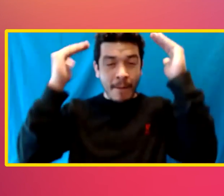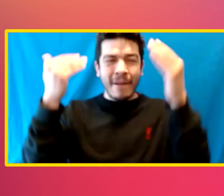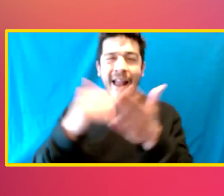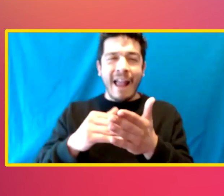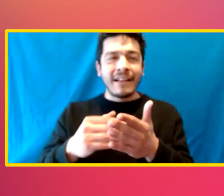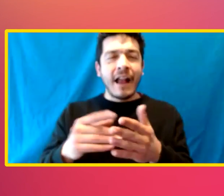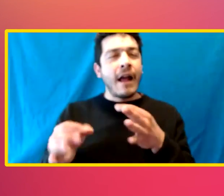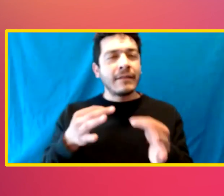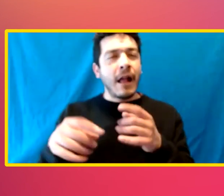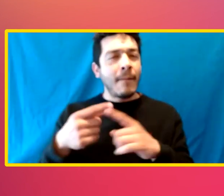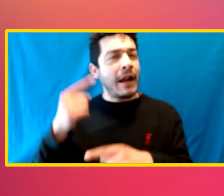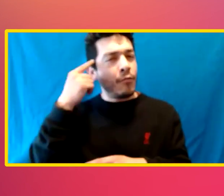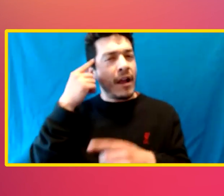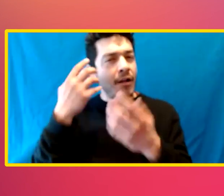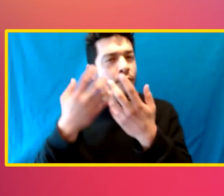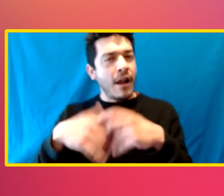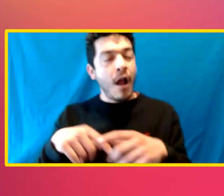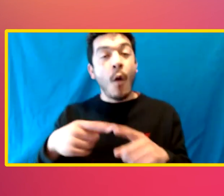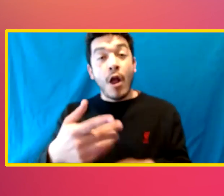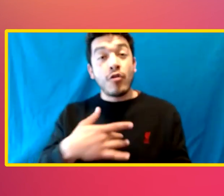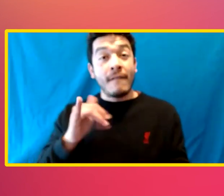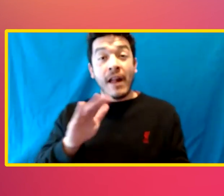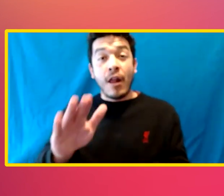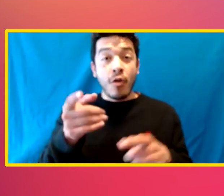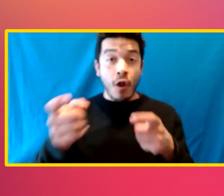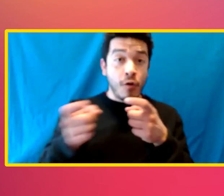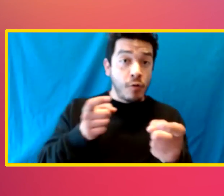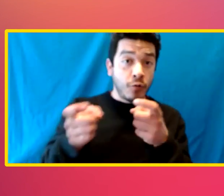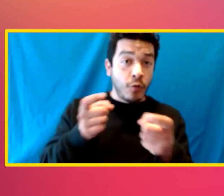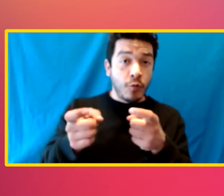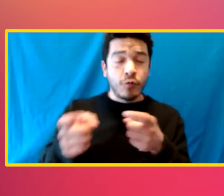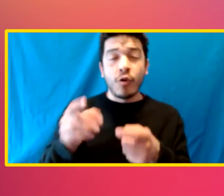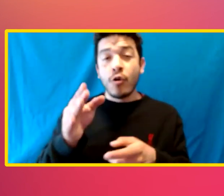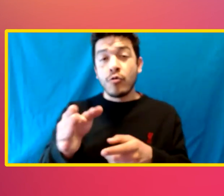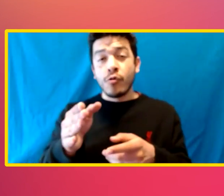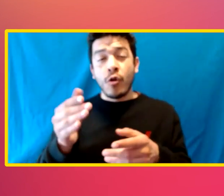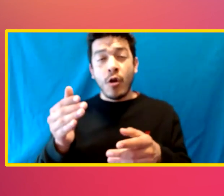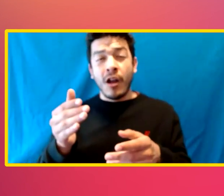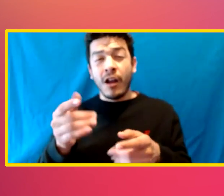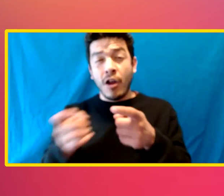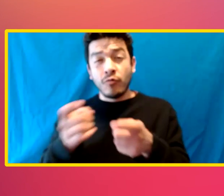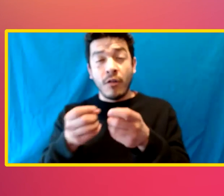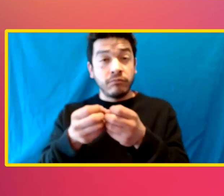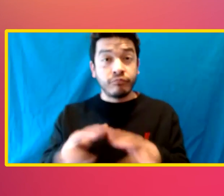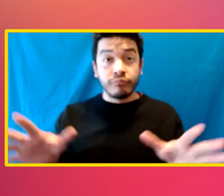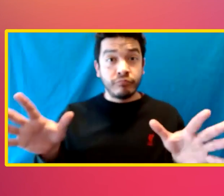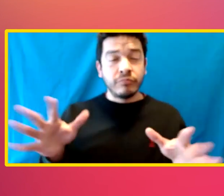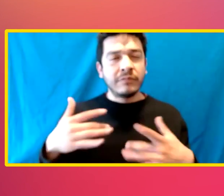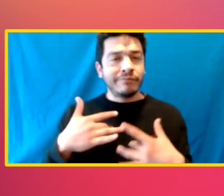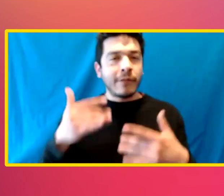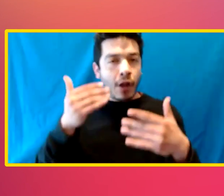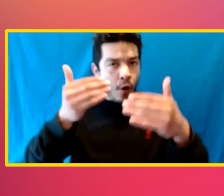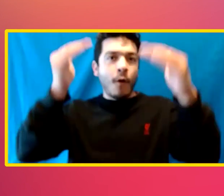are overwhelmed when you feel like your circle of control, your sphere of control is out, like you have no